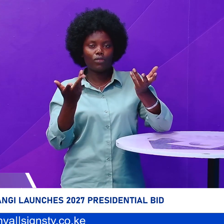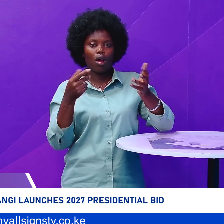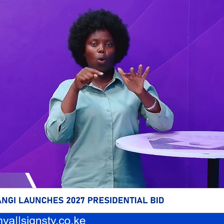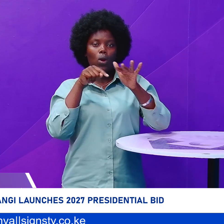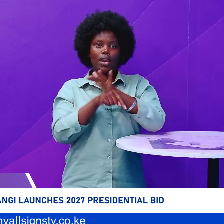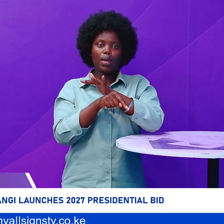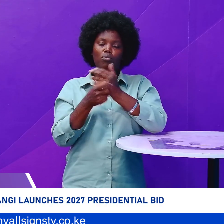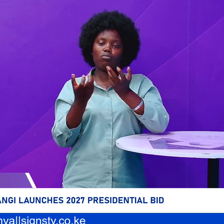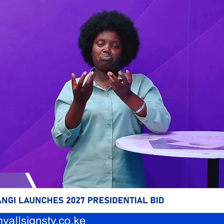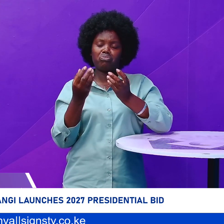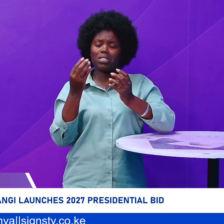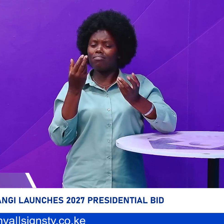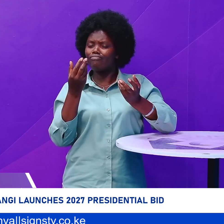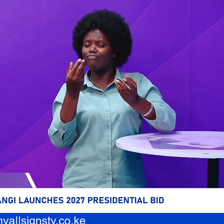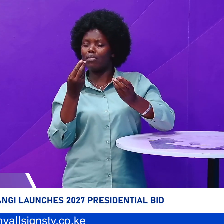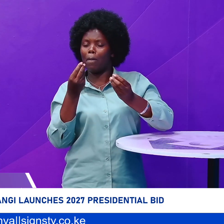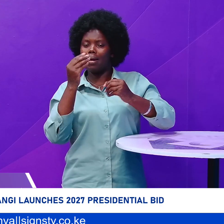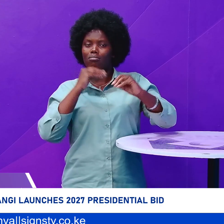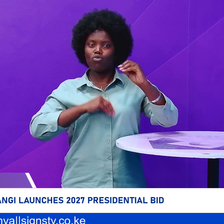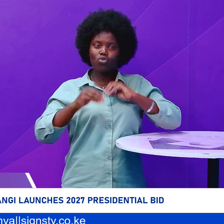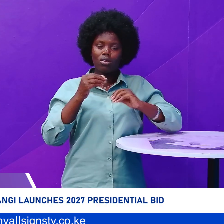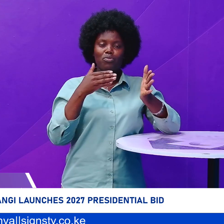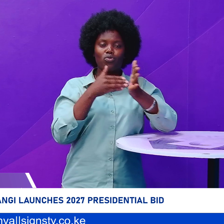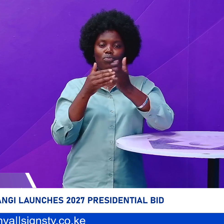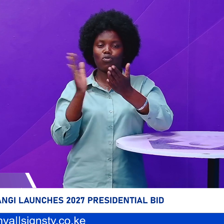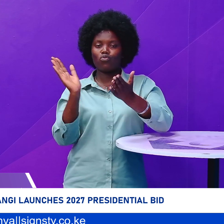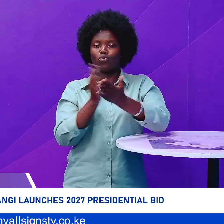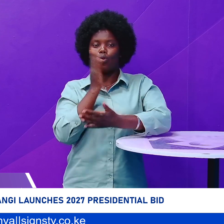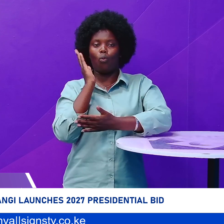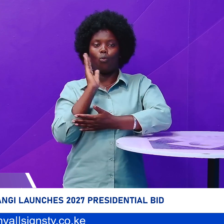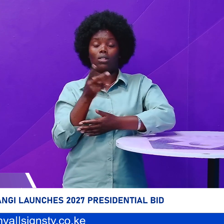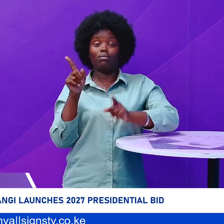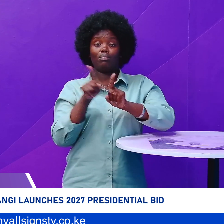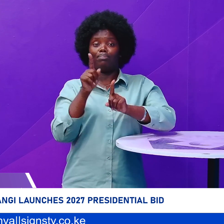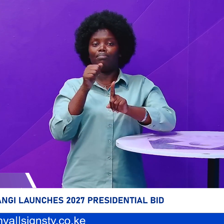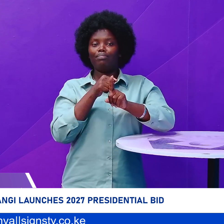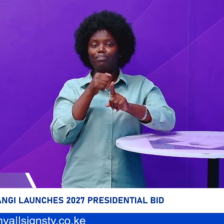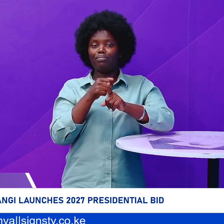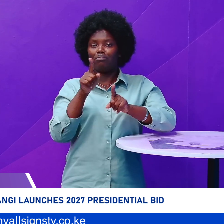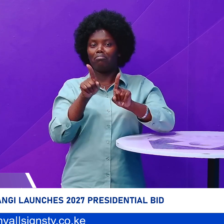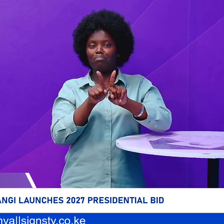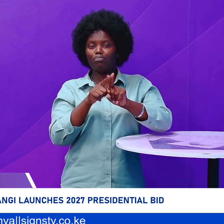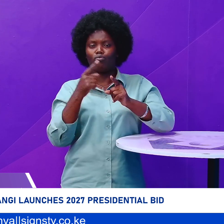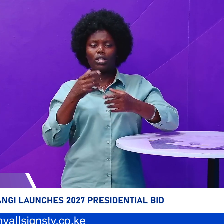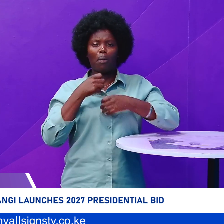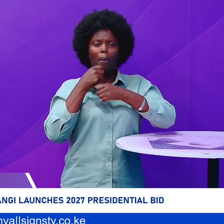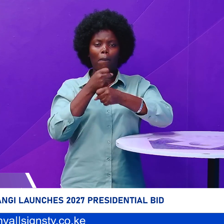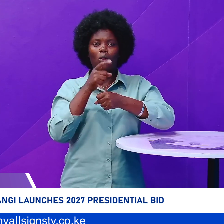the country's leadership and address deep-rooted corruption.